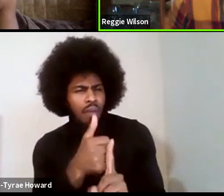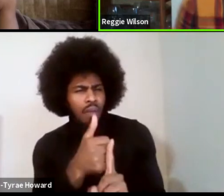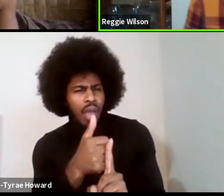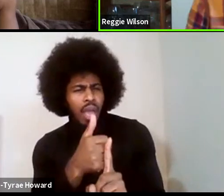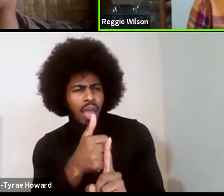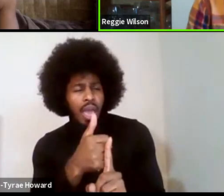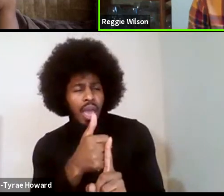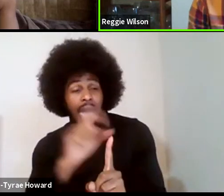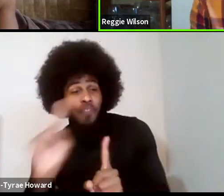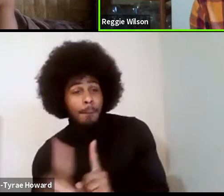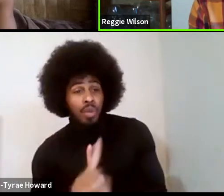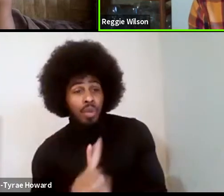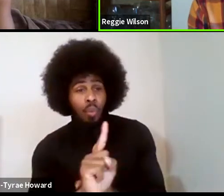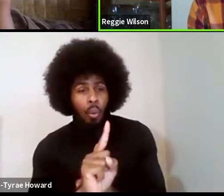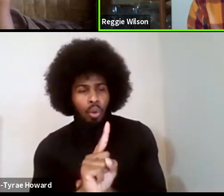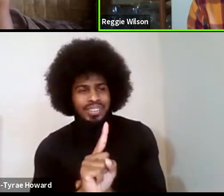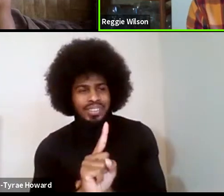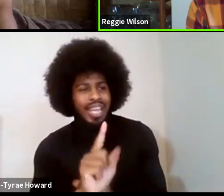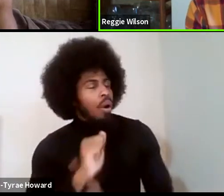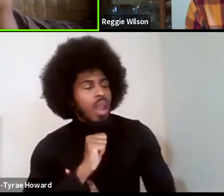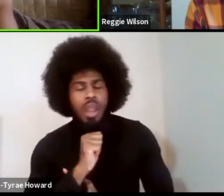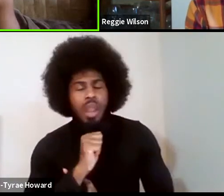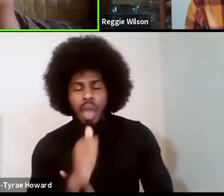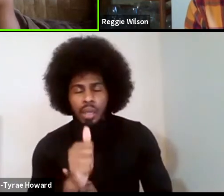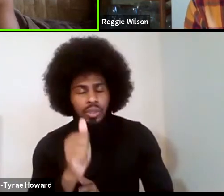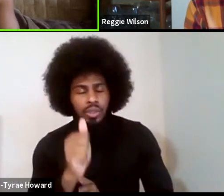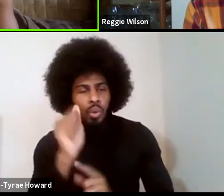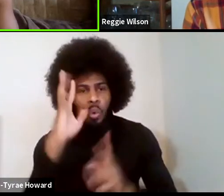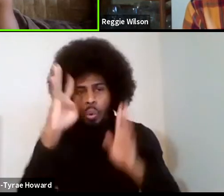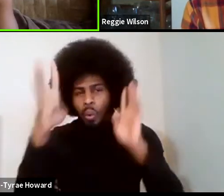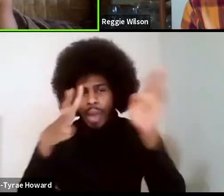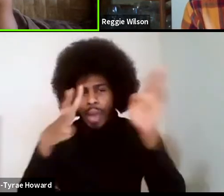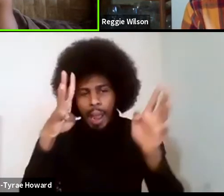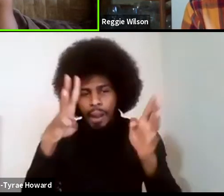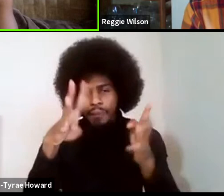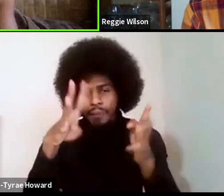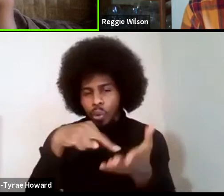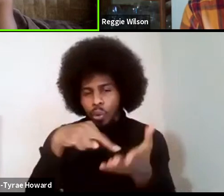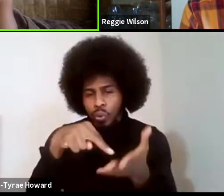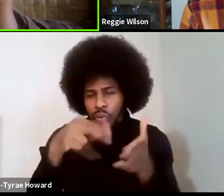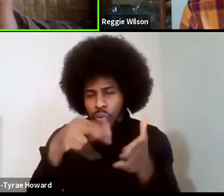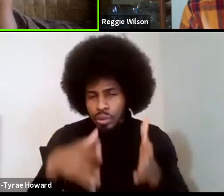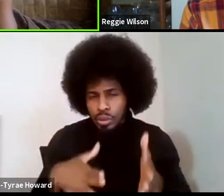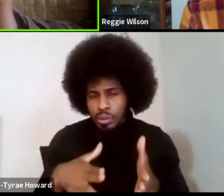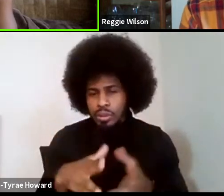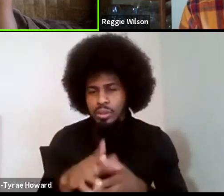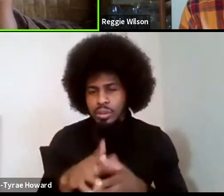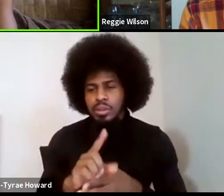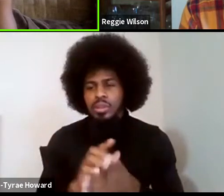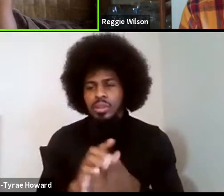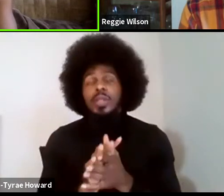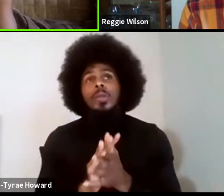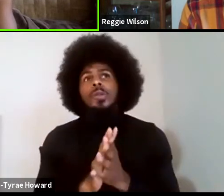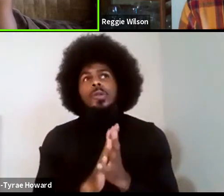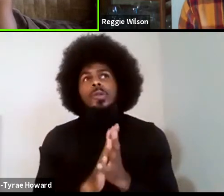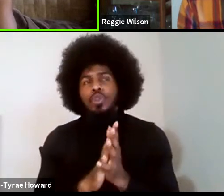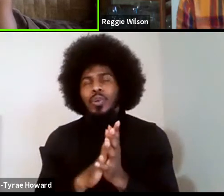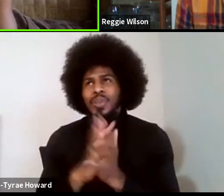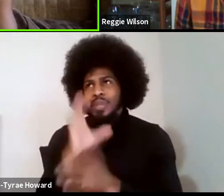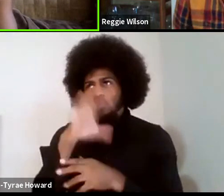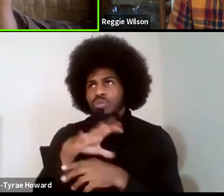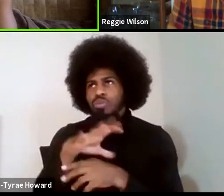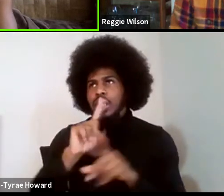choreographers? Yeah, definitely. Toni Morrison, this is gonna be a weird answer, but